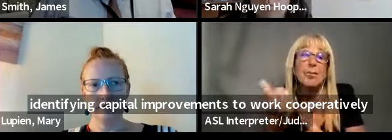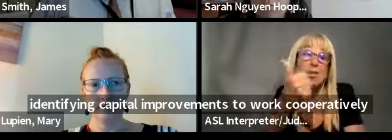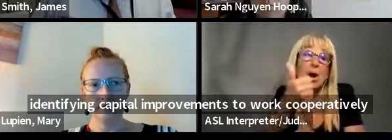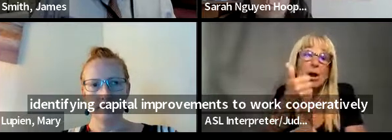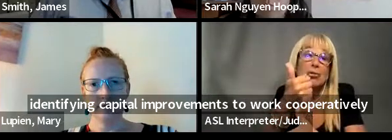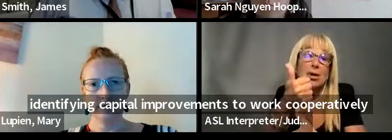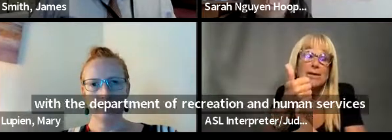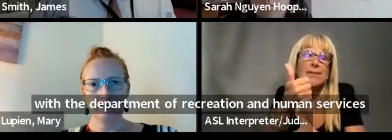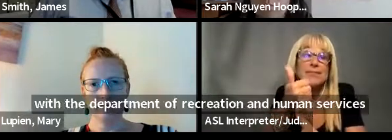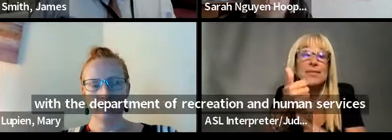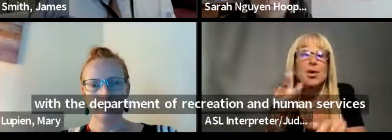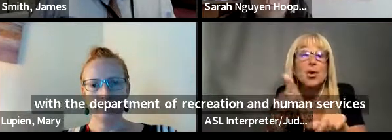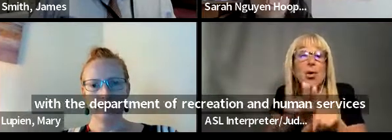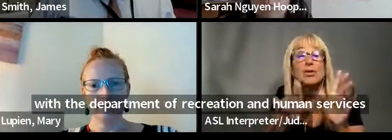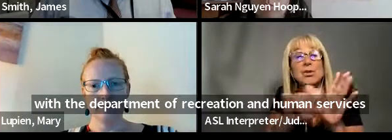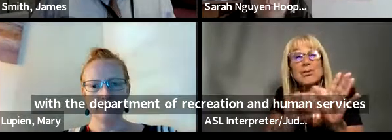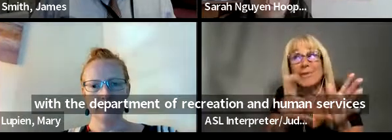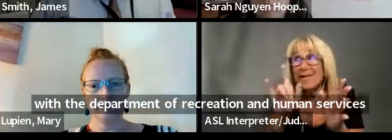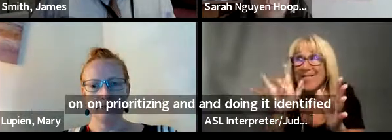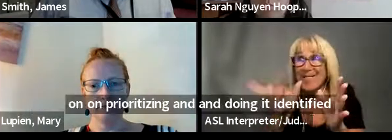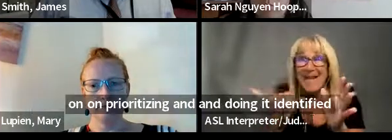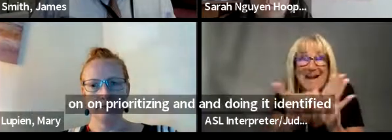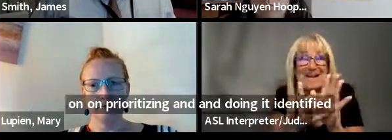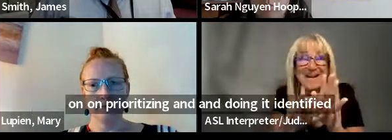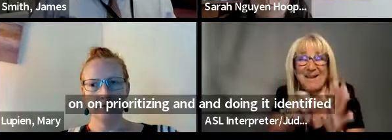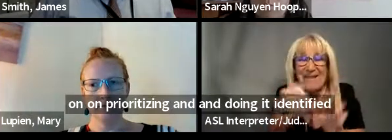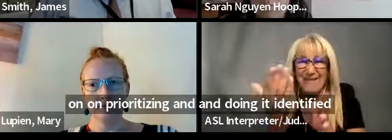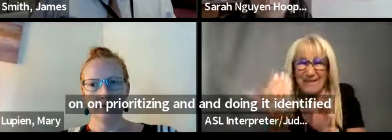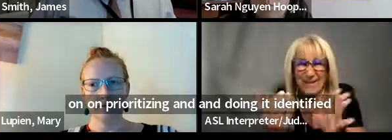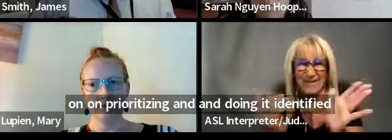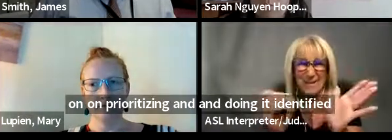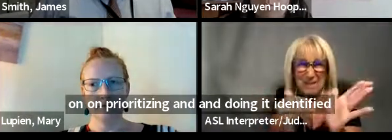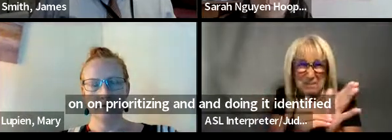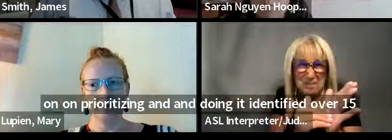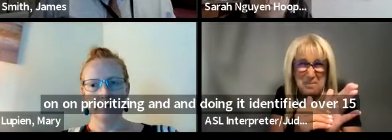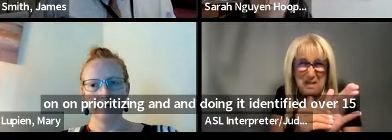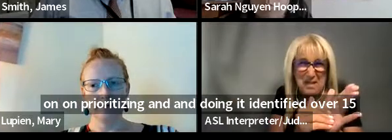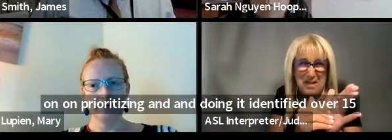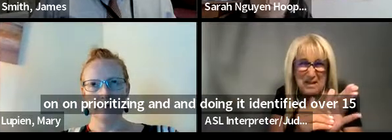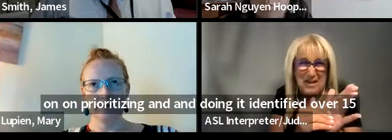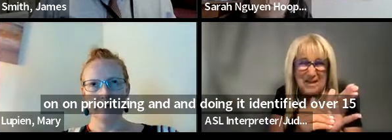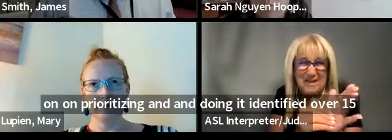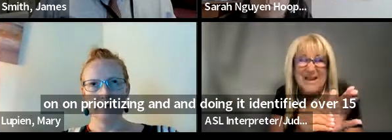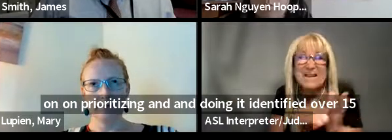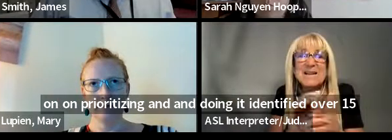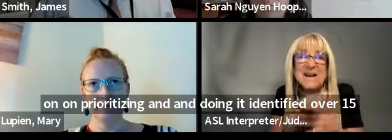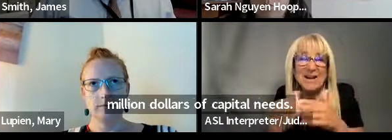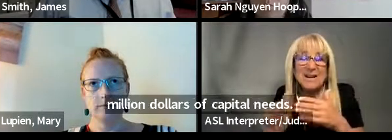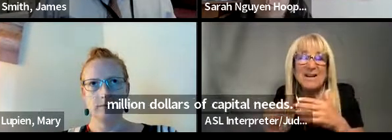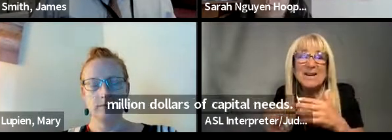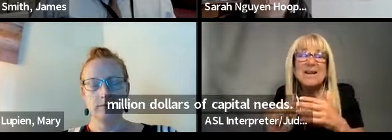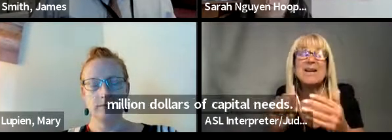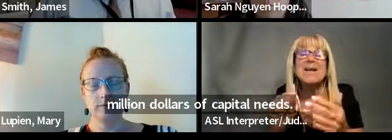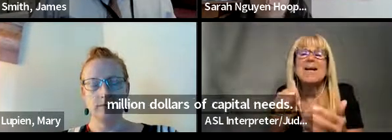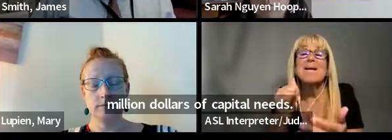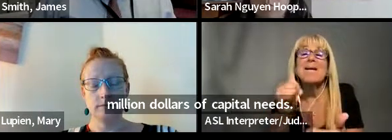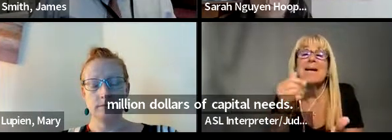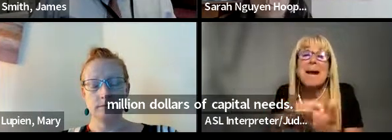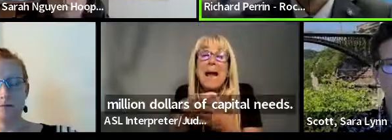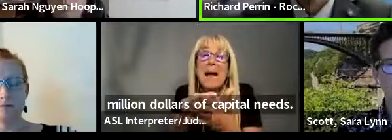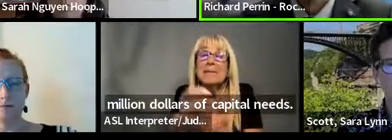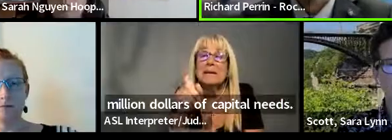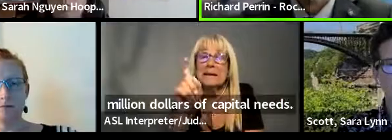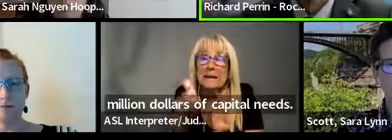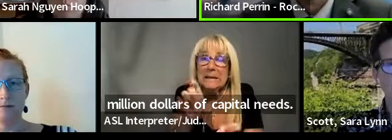doing. It identified over $15 million of capital needs. I want to restate that, $15 million of capital needs. This is